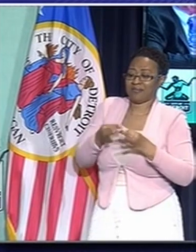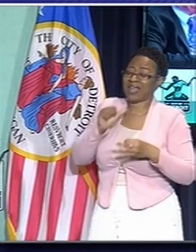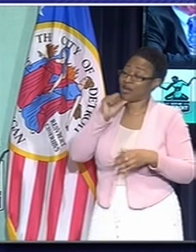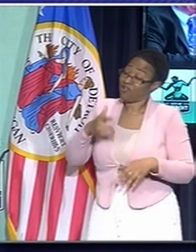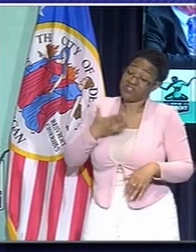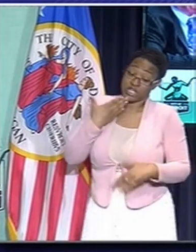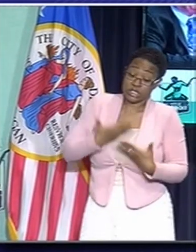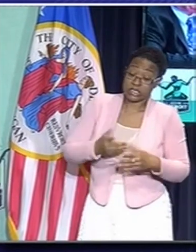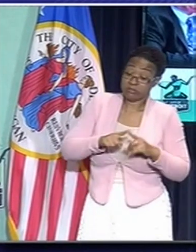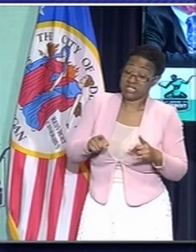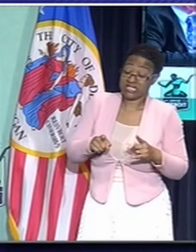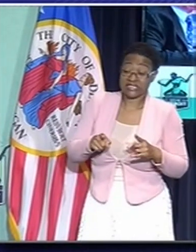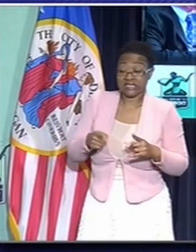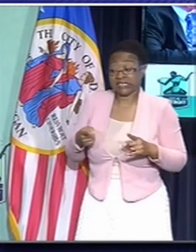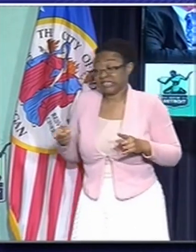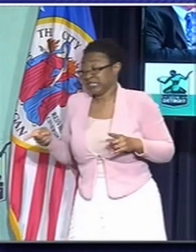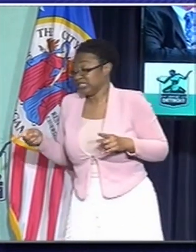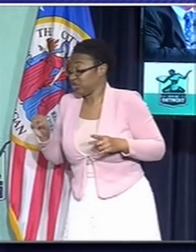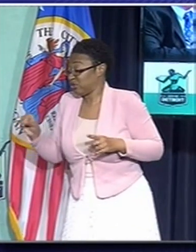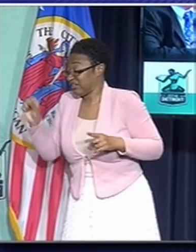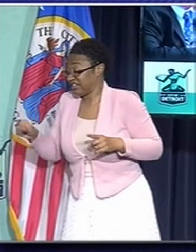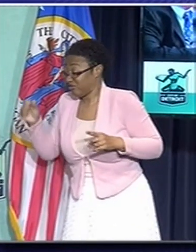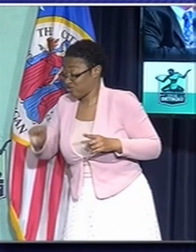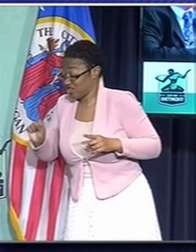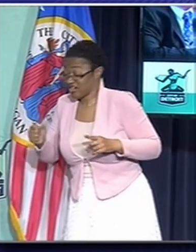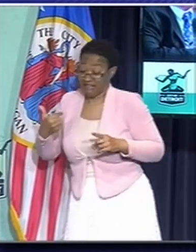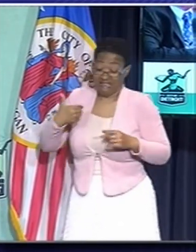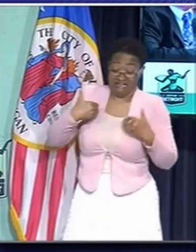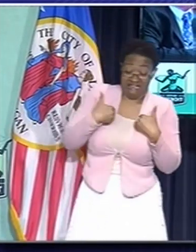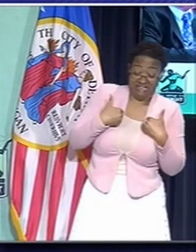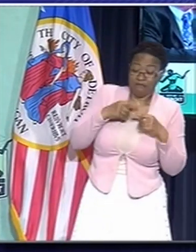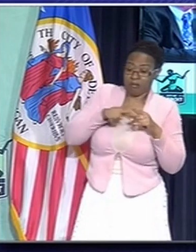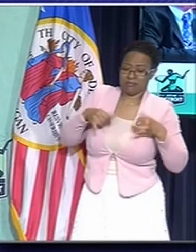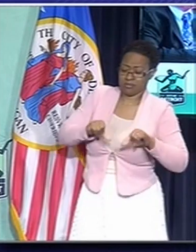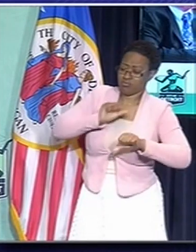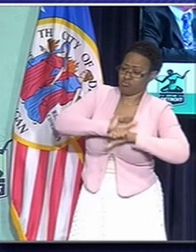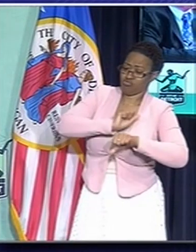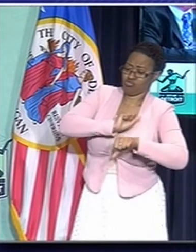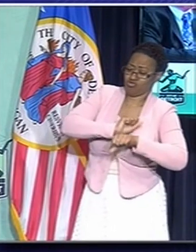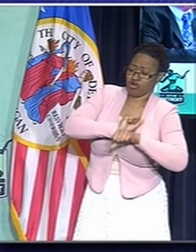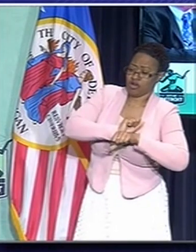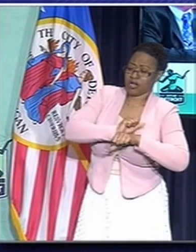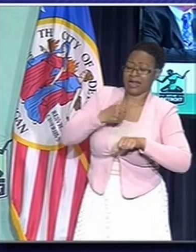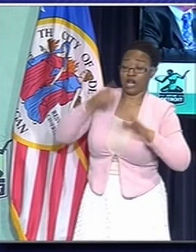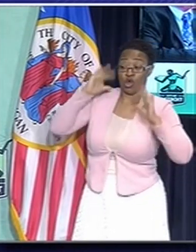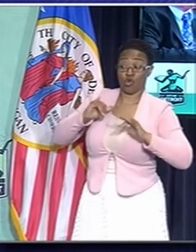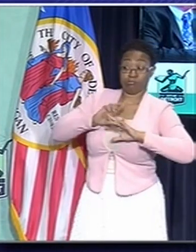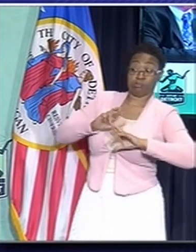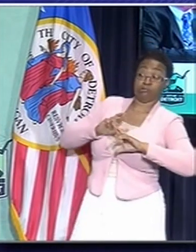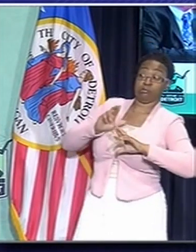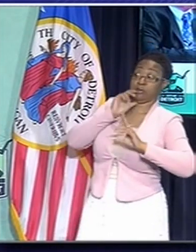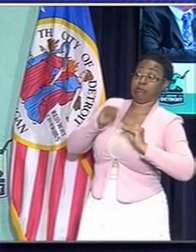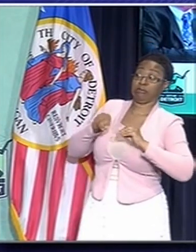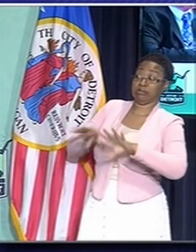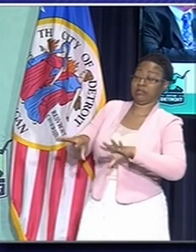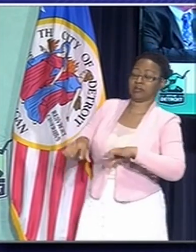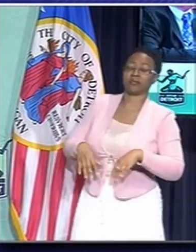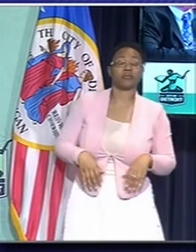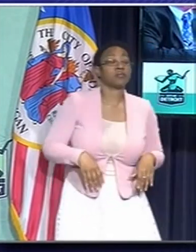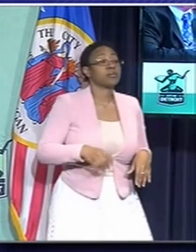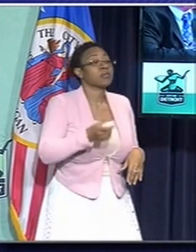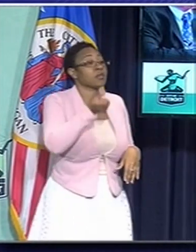I need to go to work, so they told me I'm positive, but I need to keep working and just hope I'm I get through it. And so the governor has extended